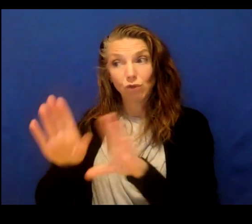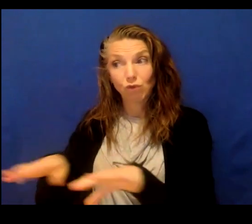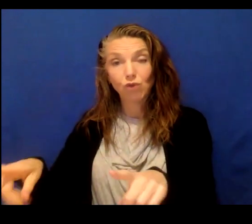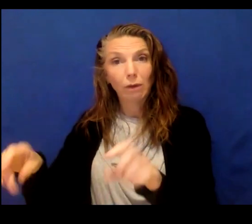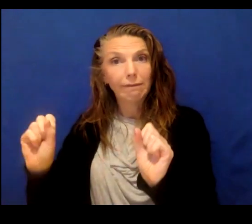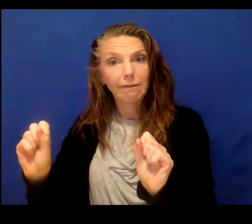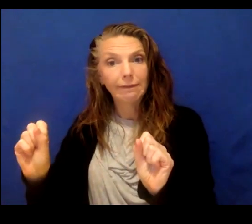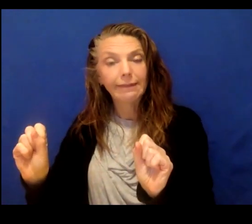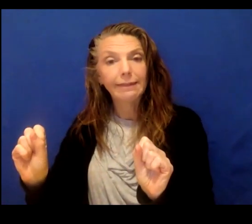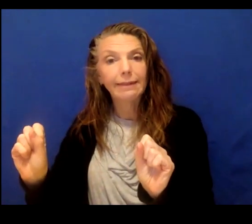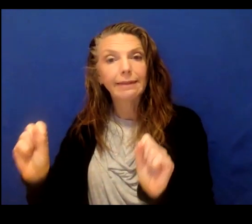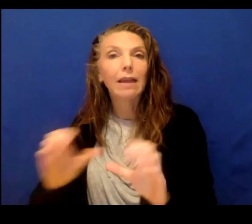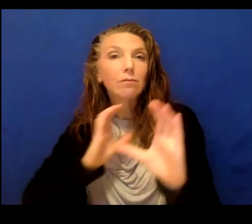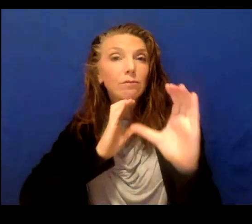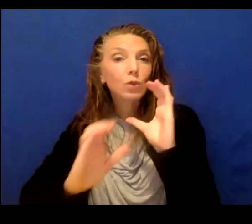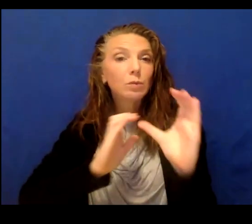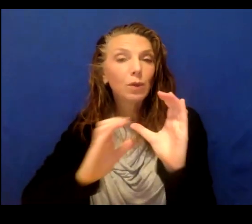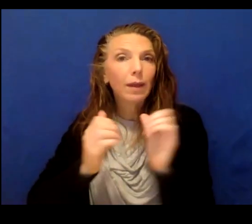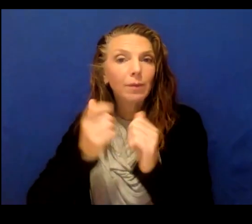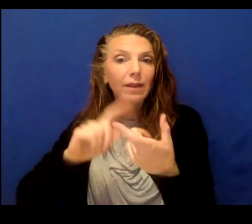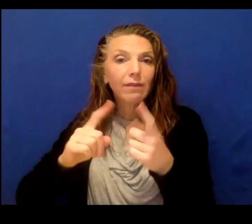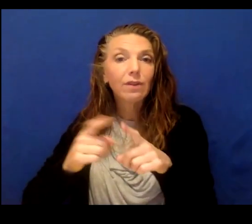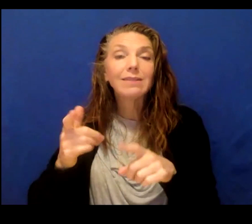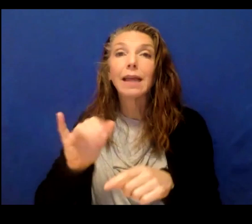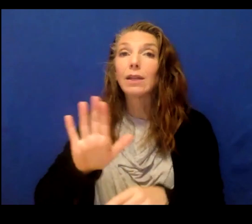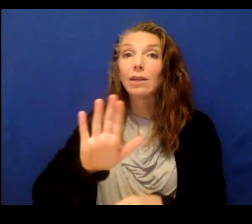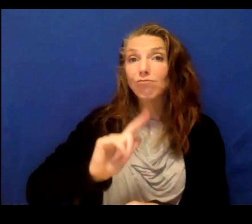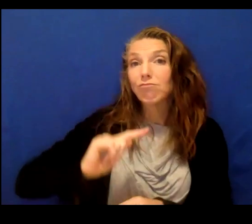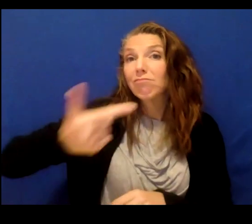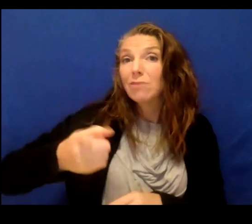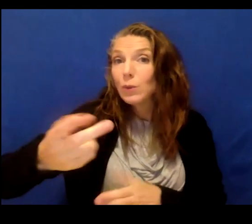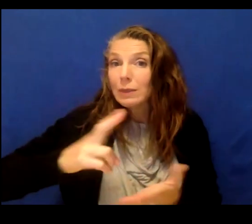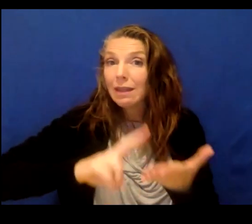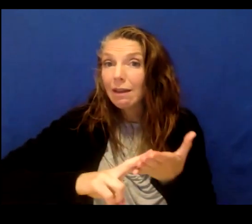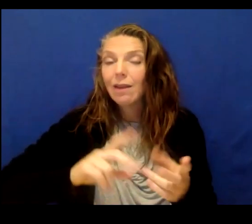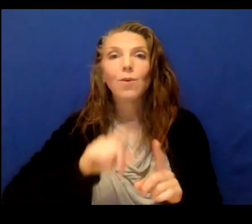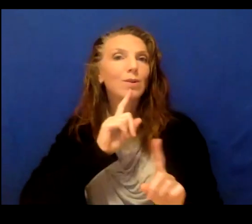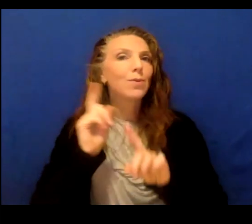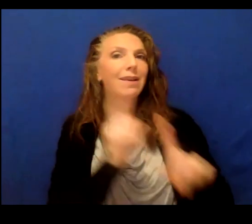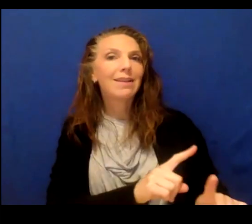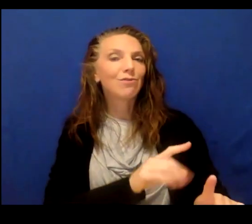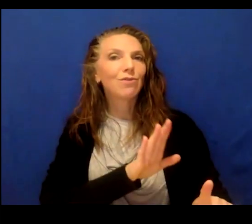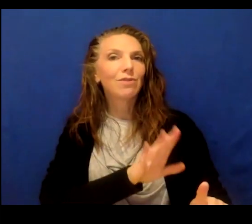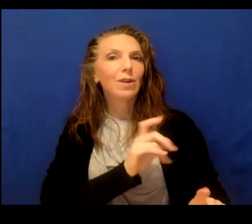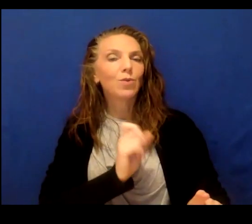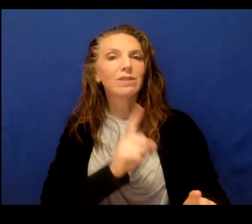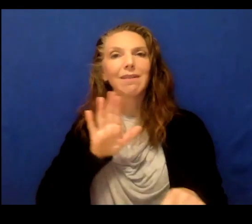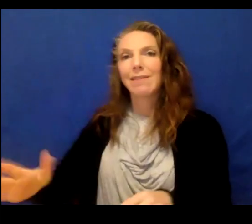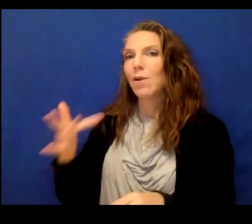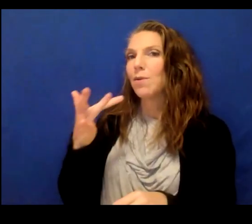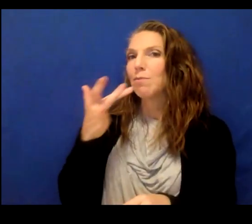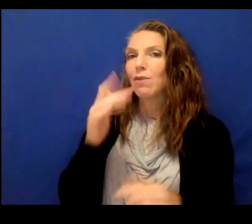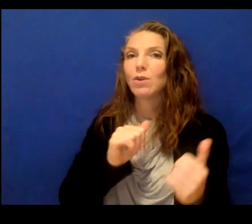able to communicate things with their friends, like your turn to sign in or answer the question in their preferred method of communication as they do